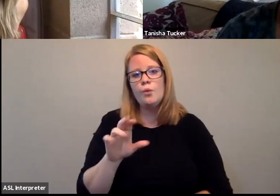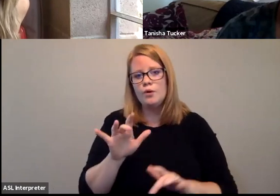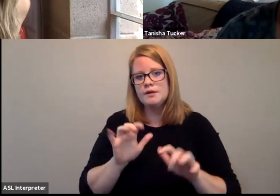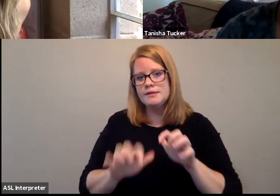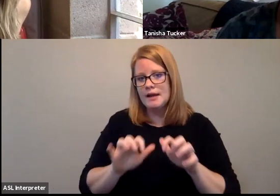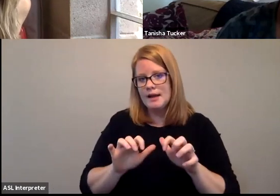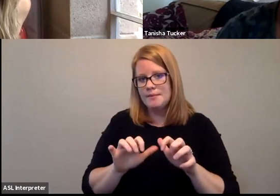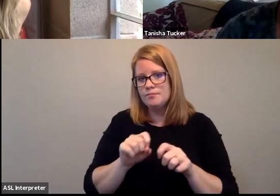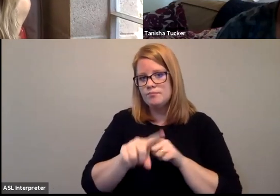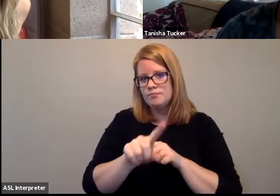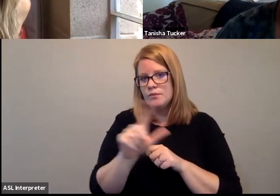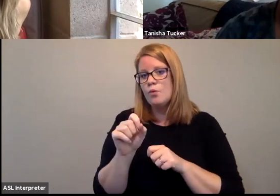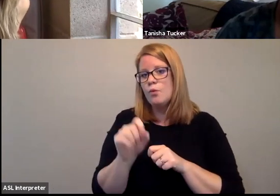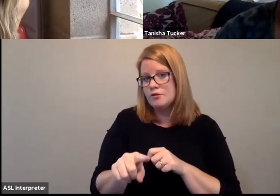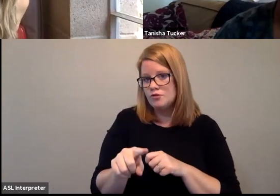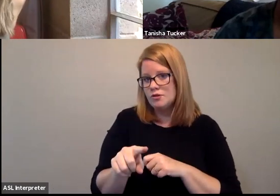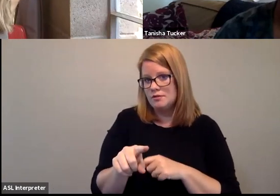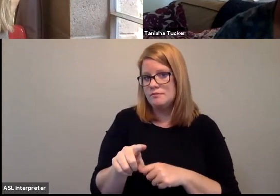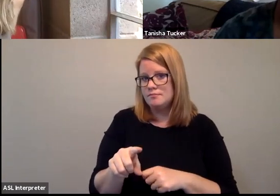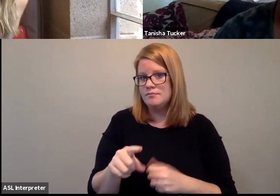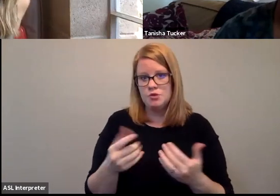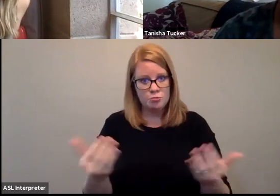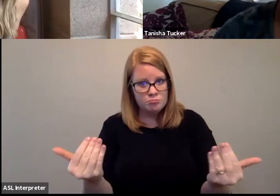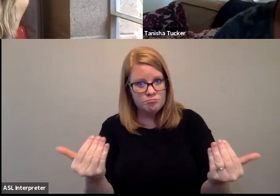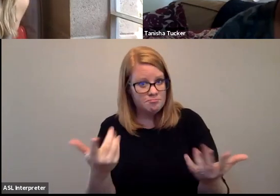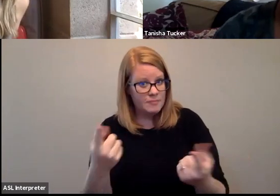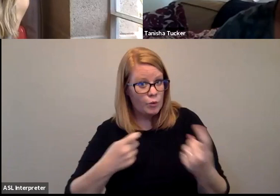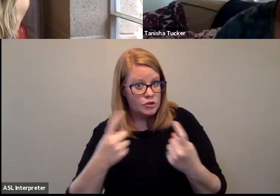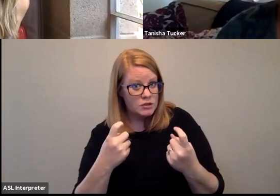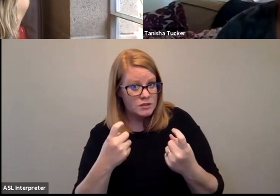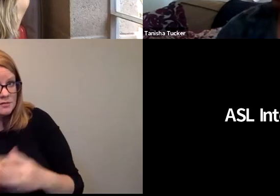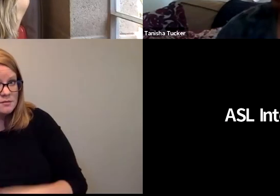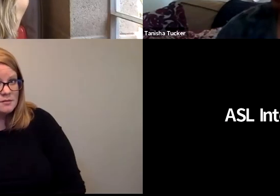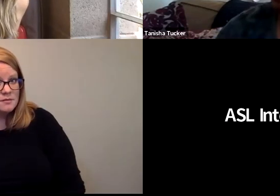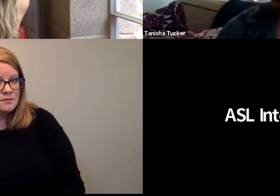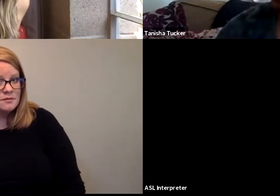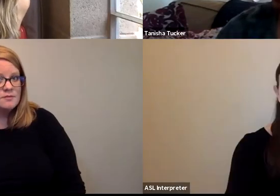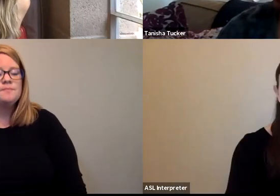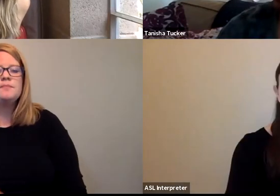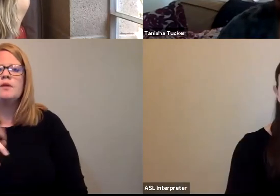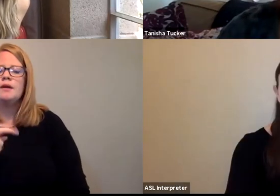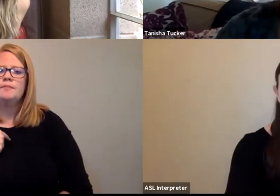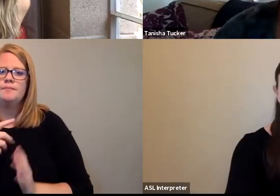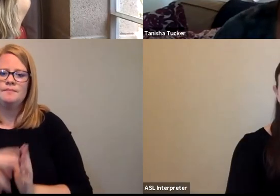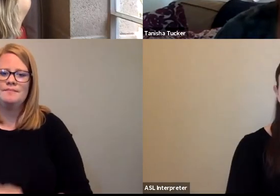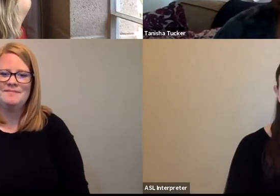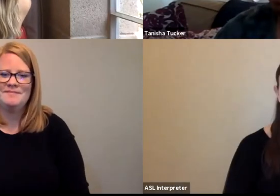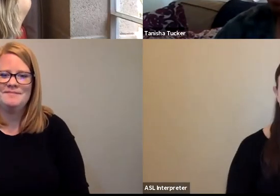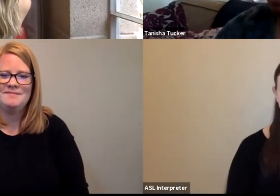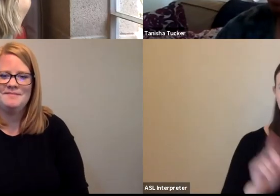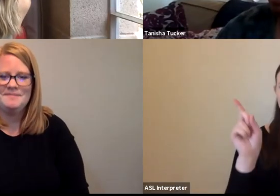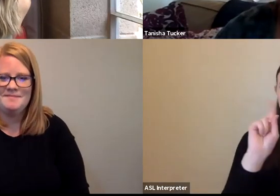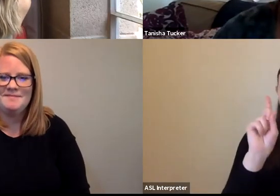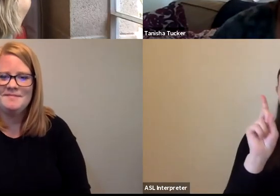Q&A, either way. So someone's asking, where can you purchase what you